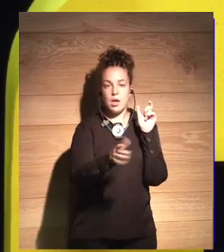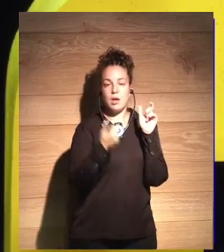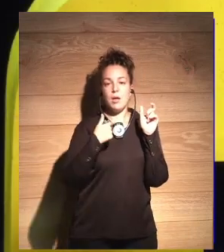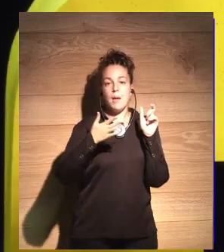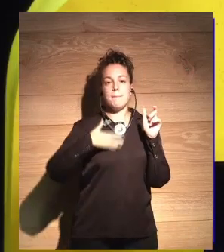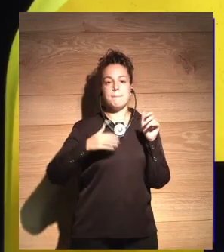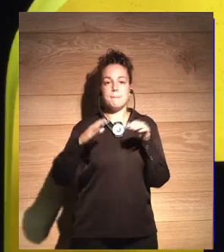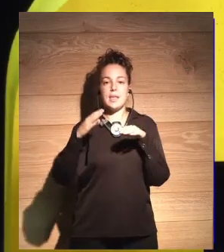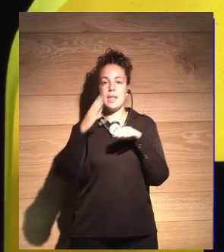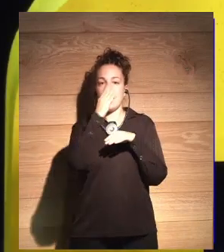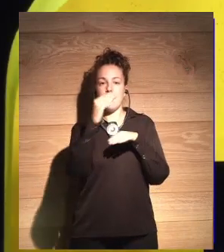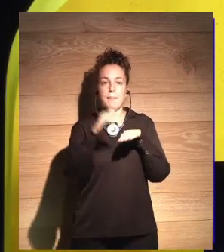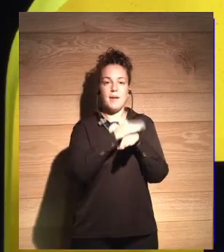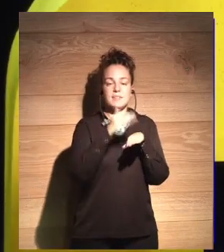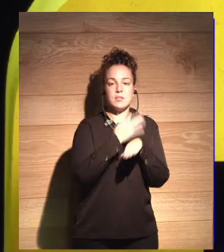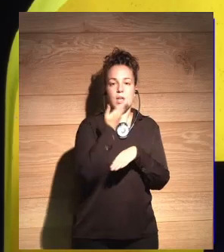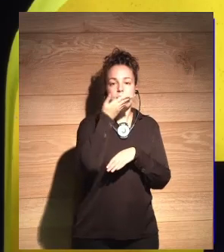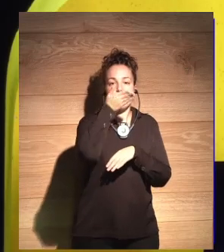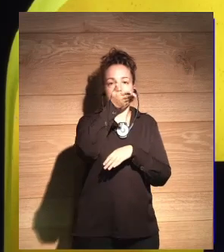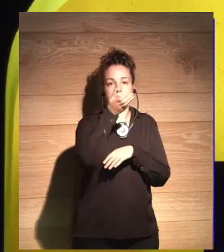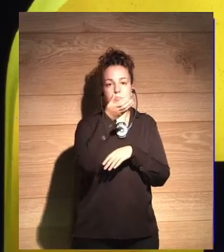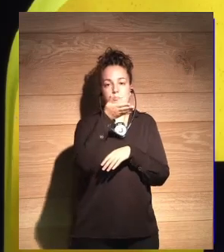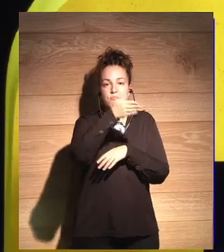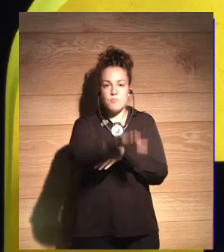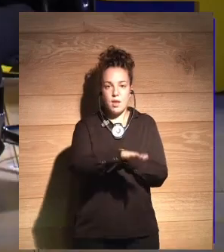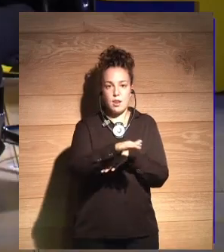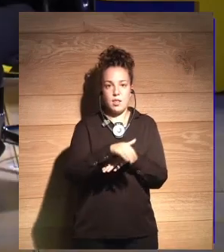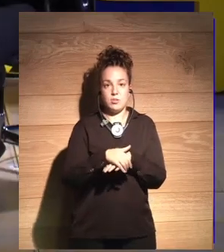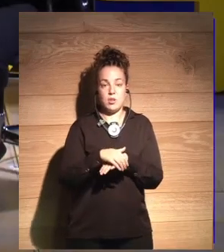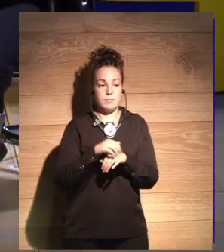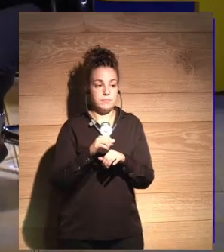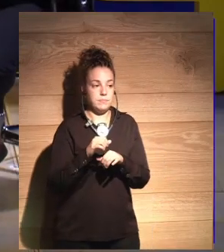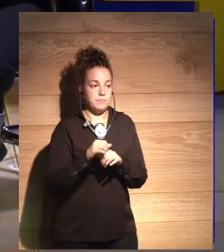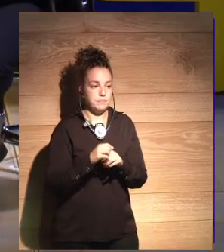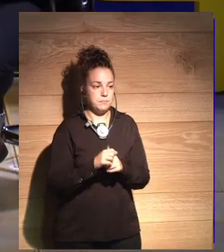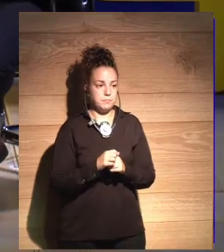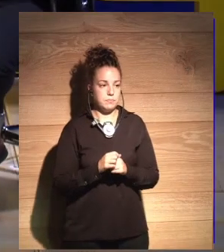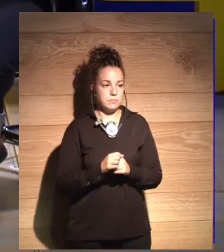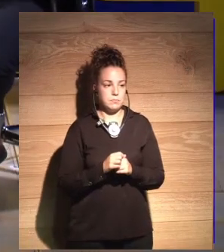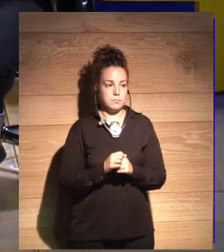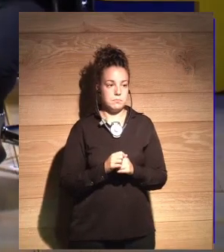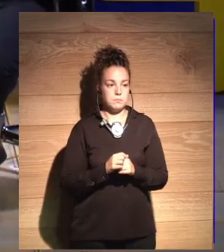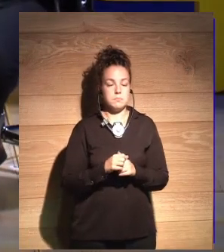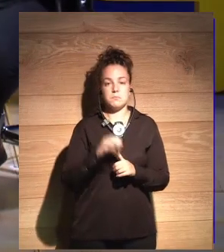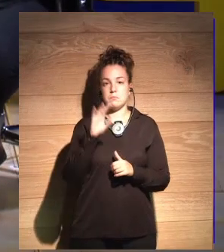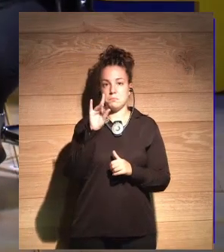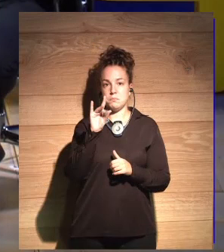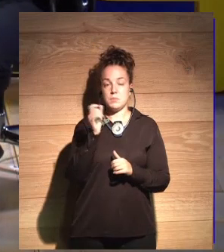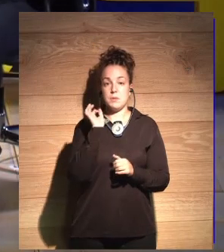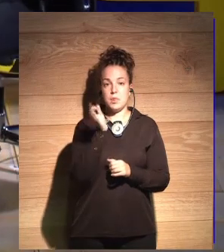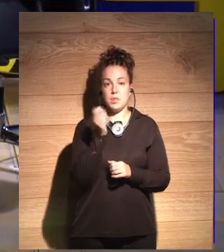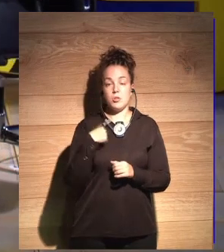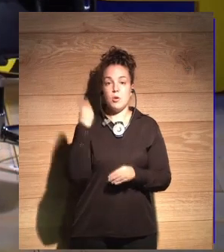so American. Yeah, well, that's what I was going to say. You were like, when it's a tragedy, it's like the lawsuit is what really makes change. Yeah. They get